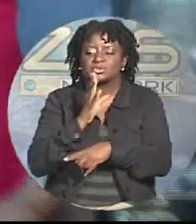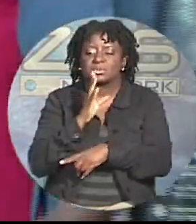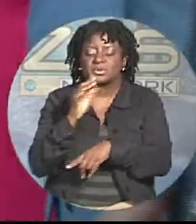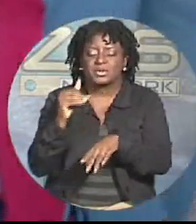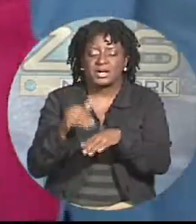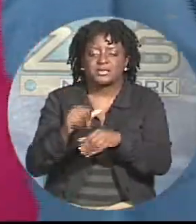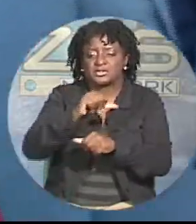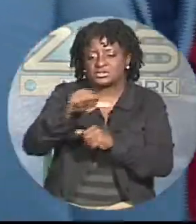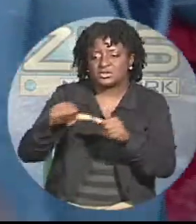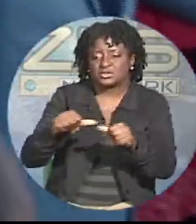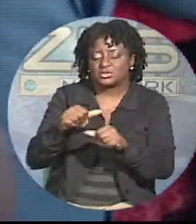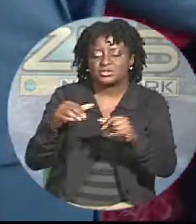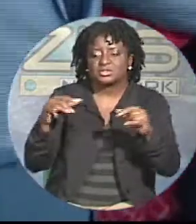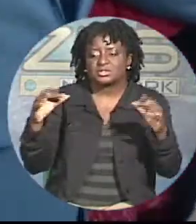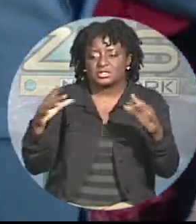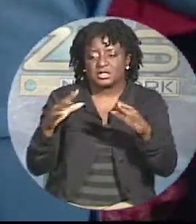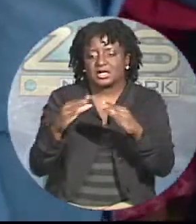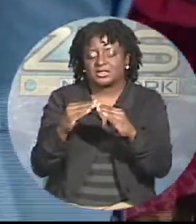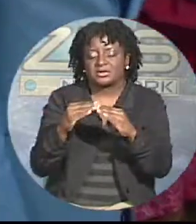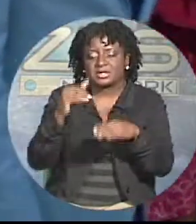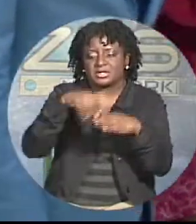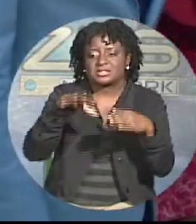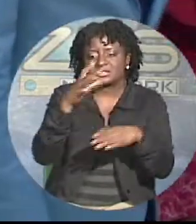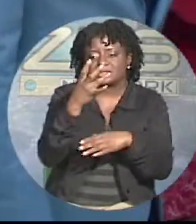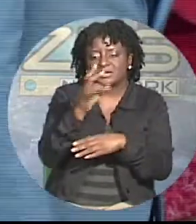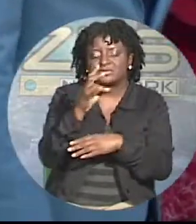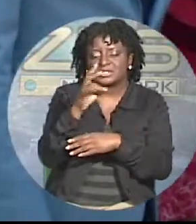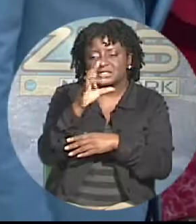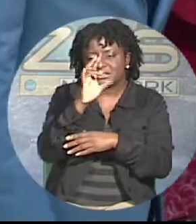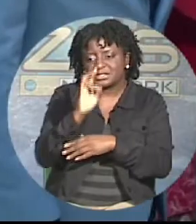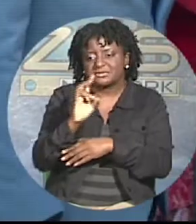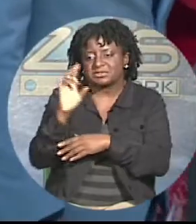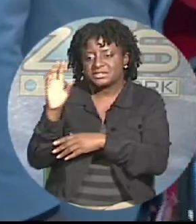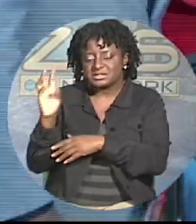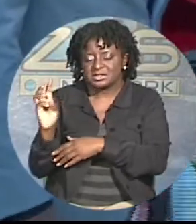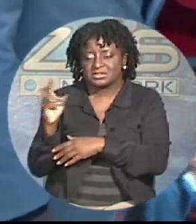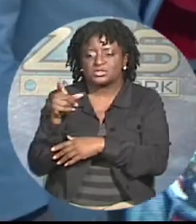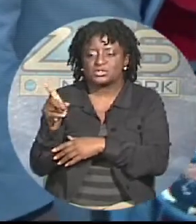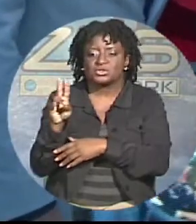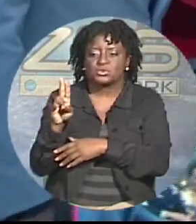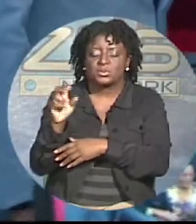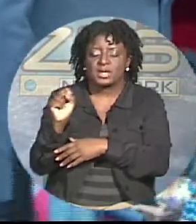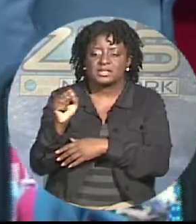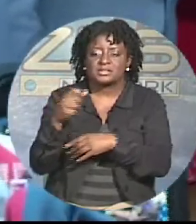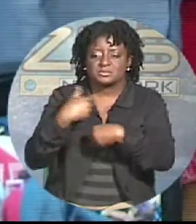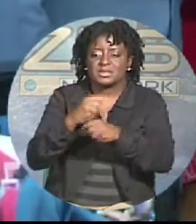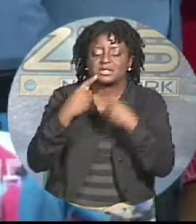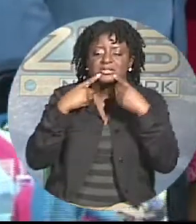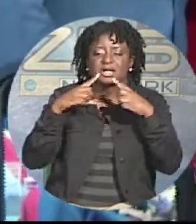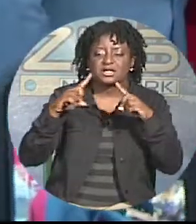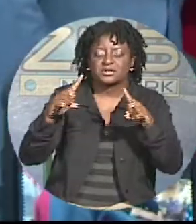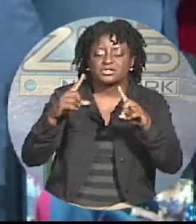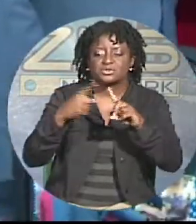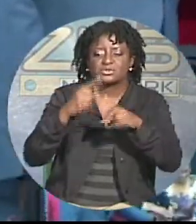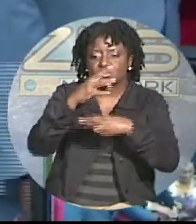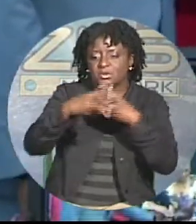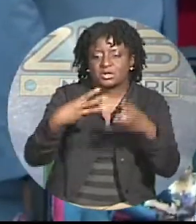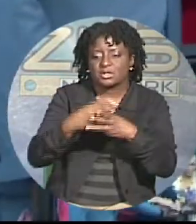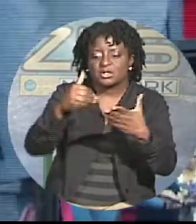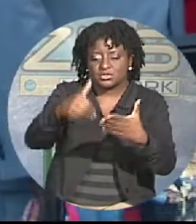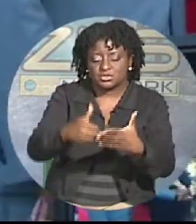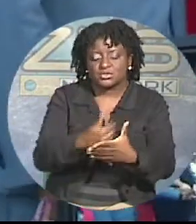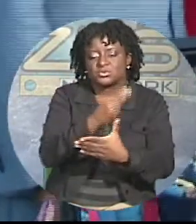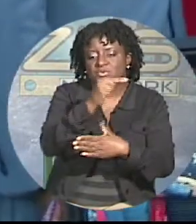gathering. She says in 1776, the U.S. made a declaration to the world that a new nation was born, and it has served